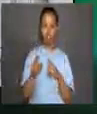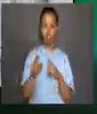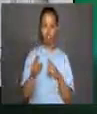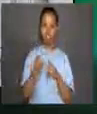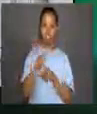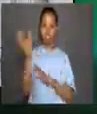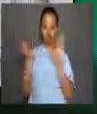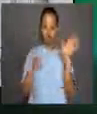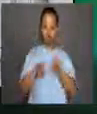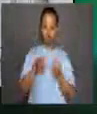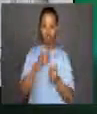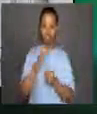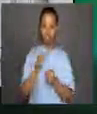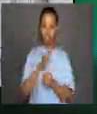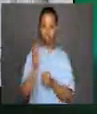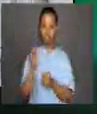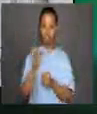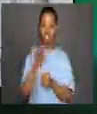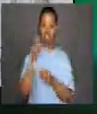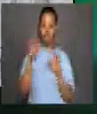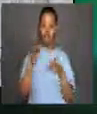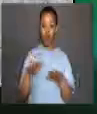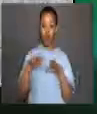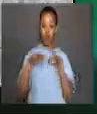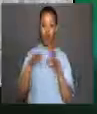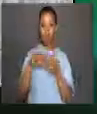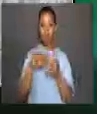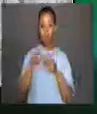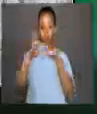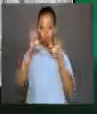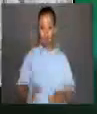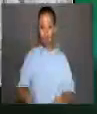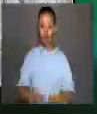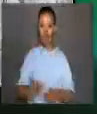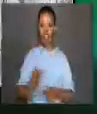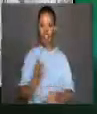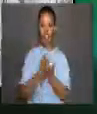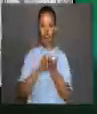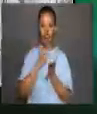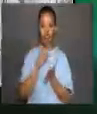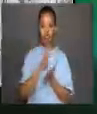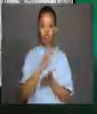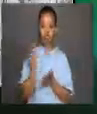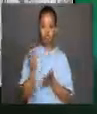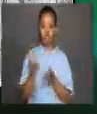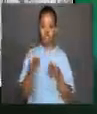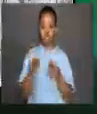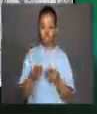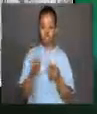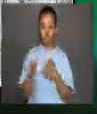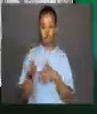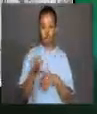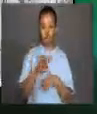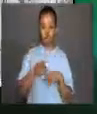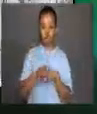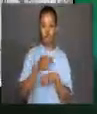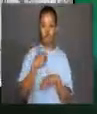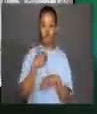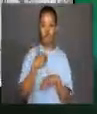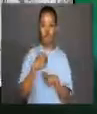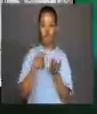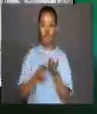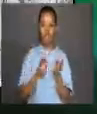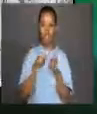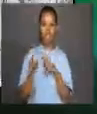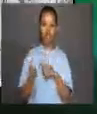breaking. The shape and the waxy coating of the needle leaf conifers help